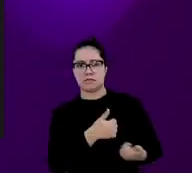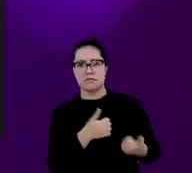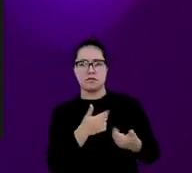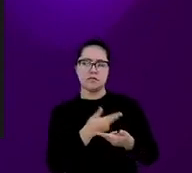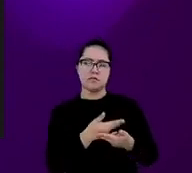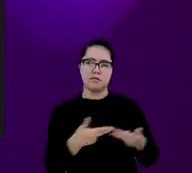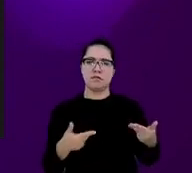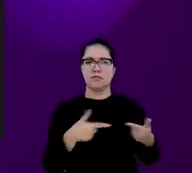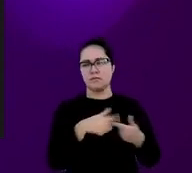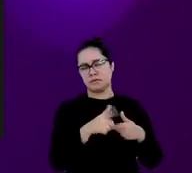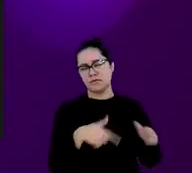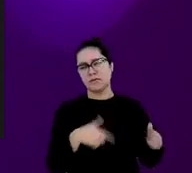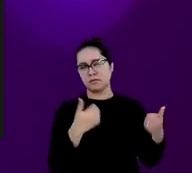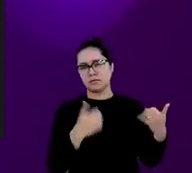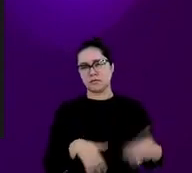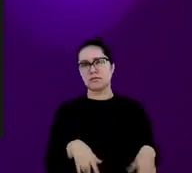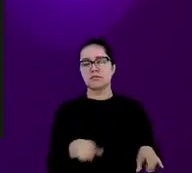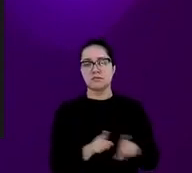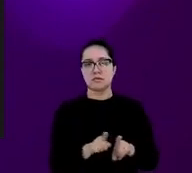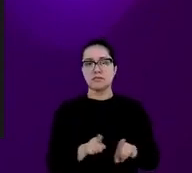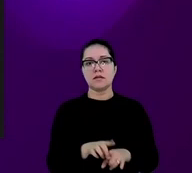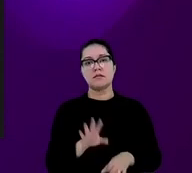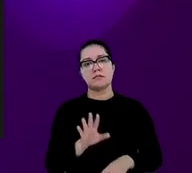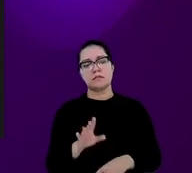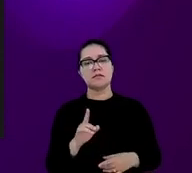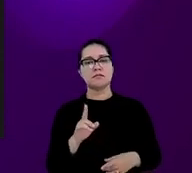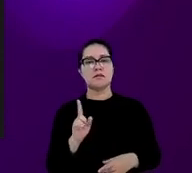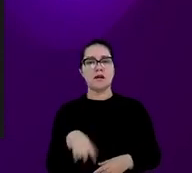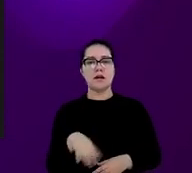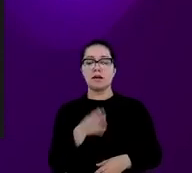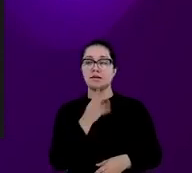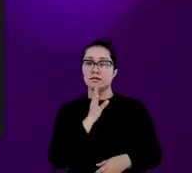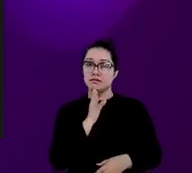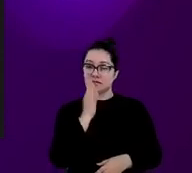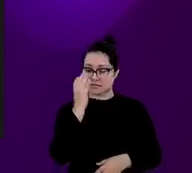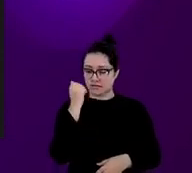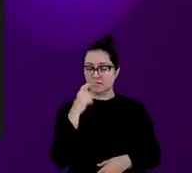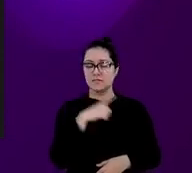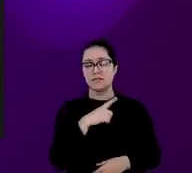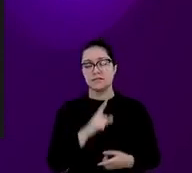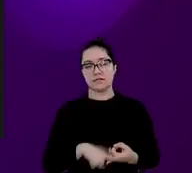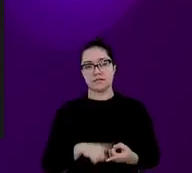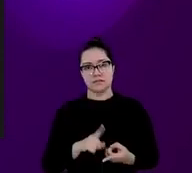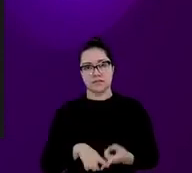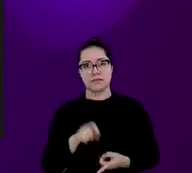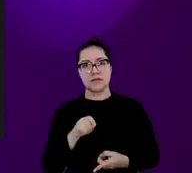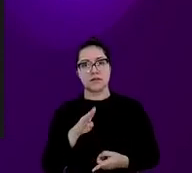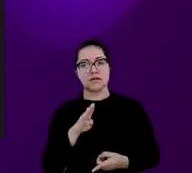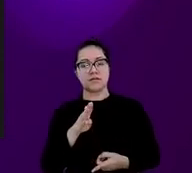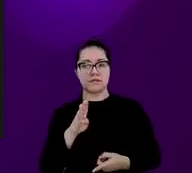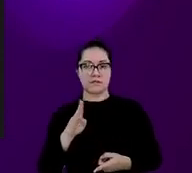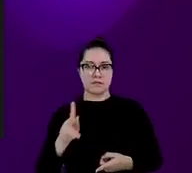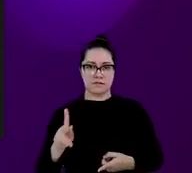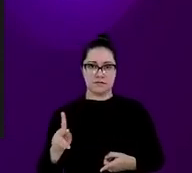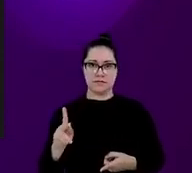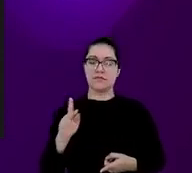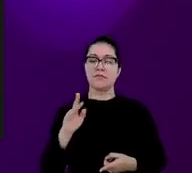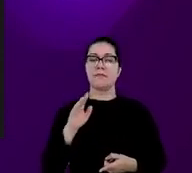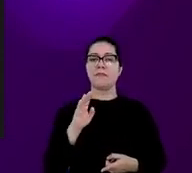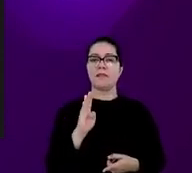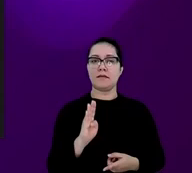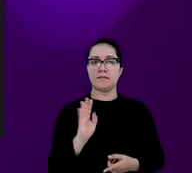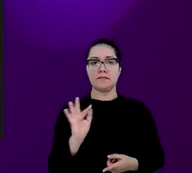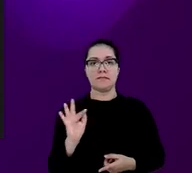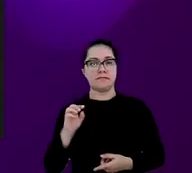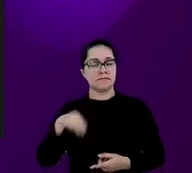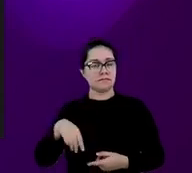known that photobiomodulation stimulates the immune system, and it's also becoming increasingly realized